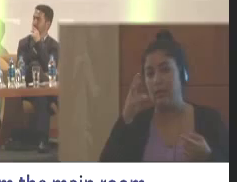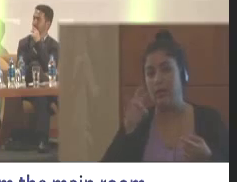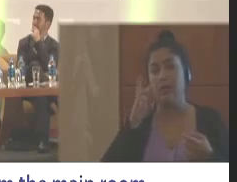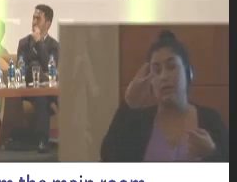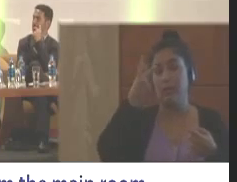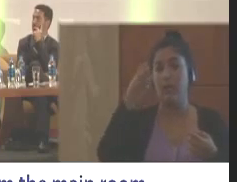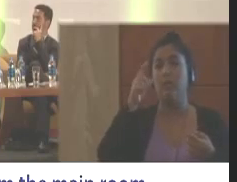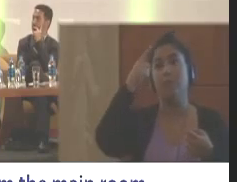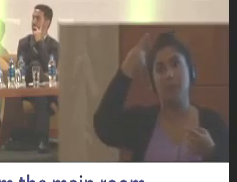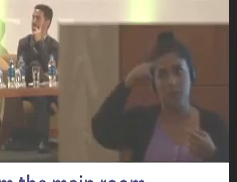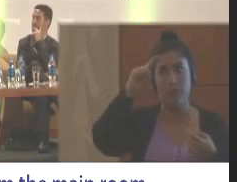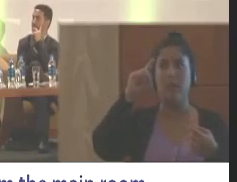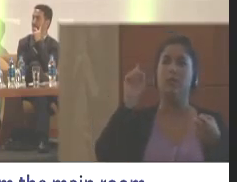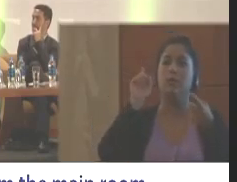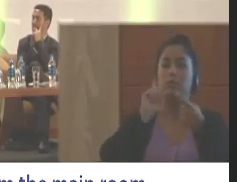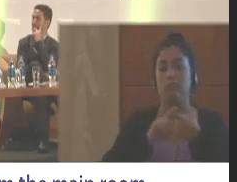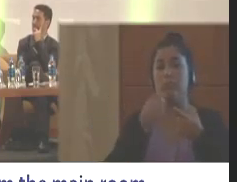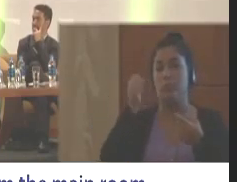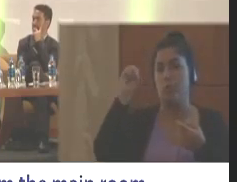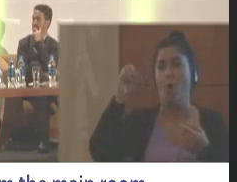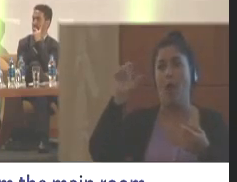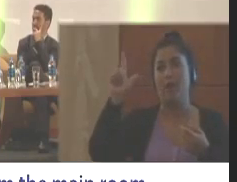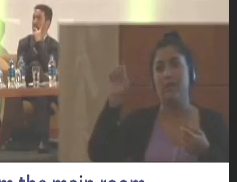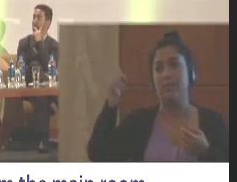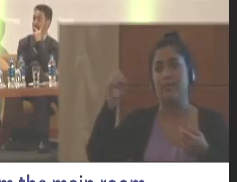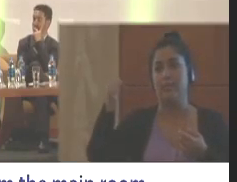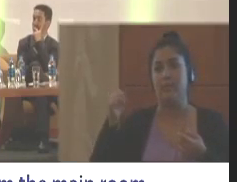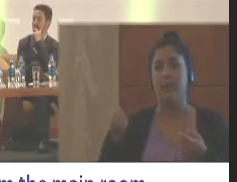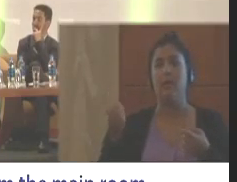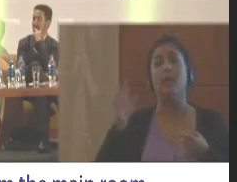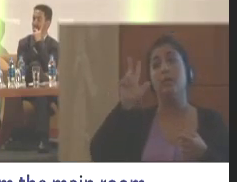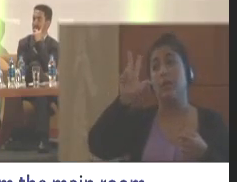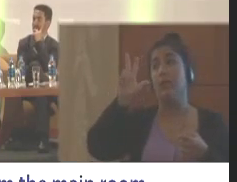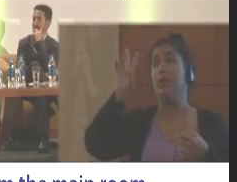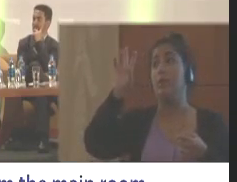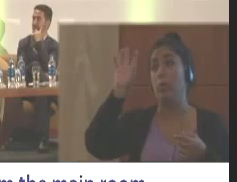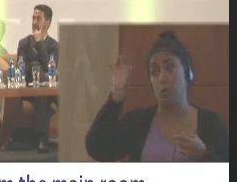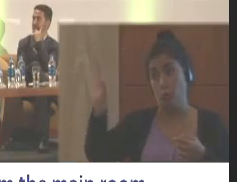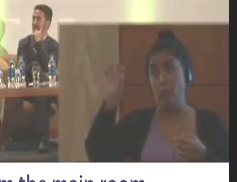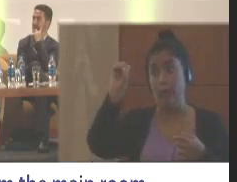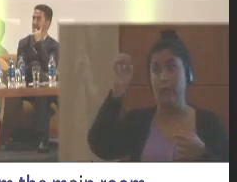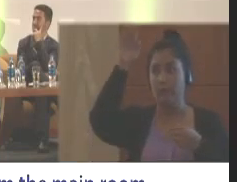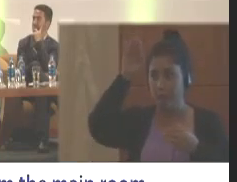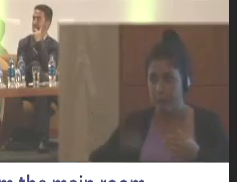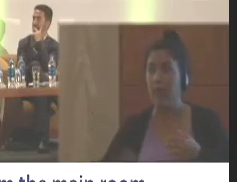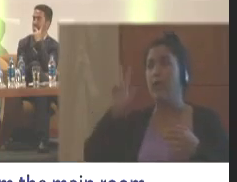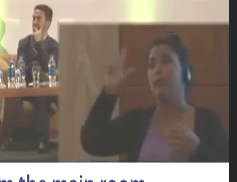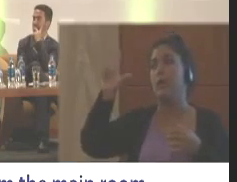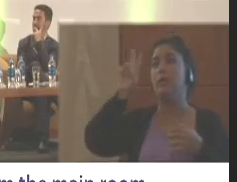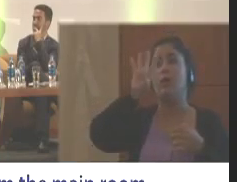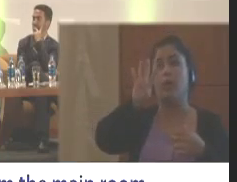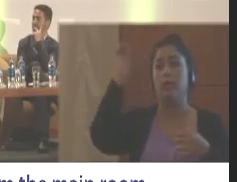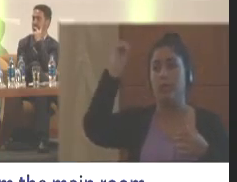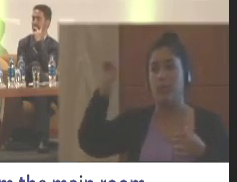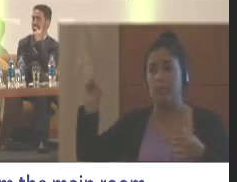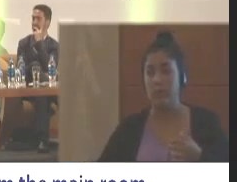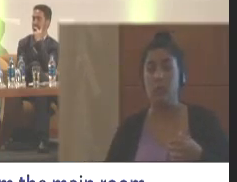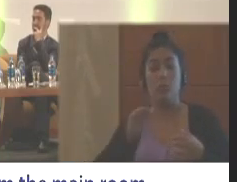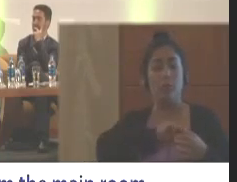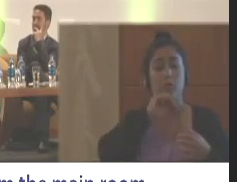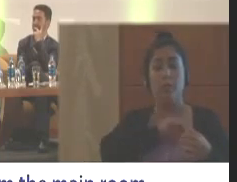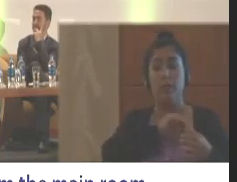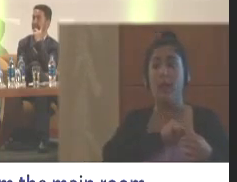816 million soles, and how we have had a reduction of between 90 and 34%, and the